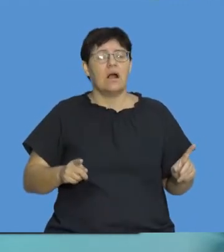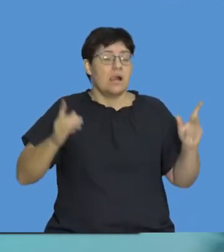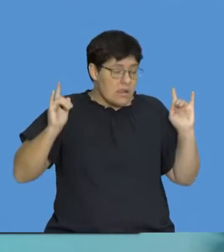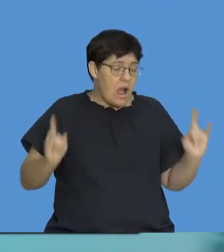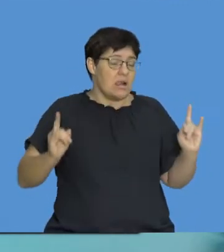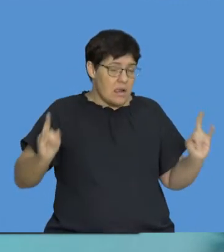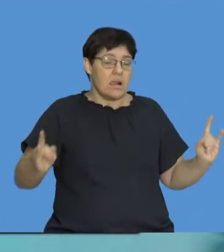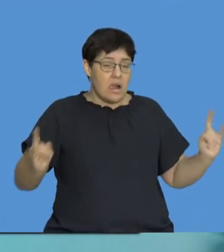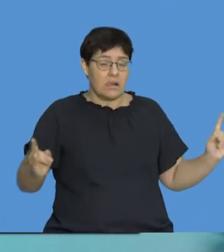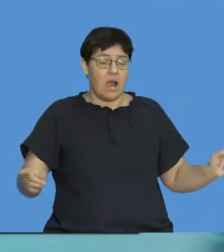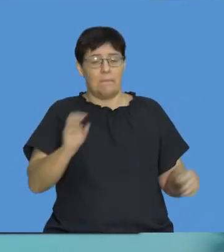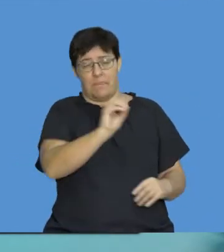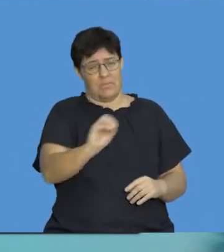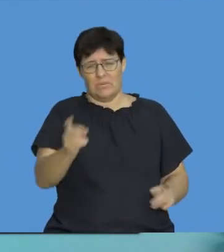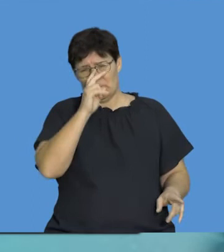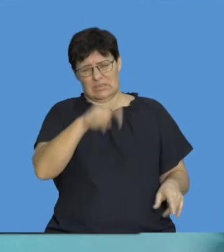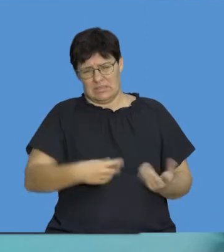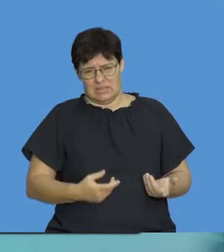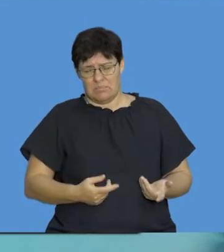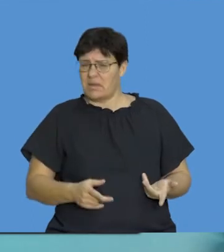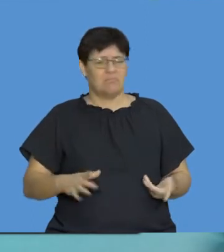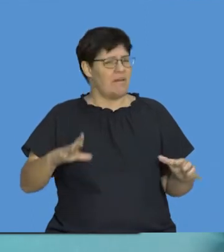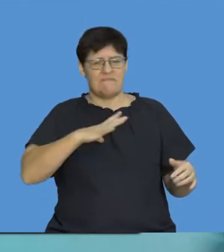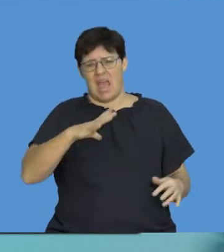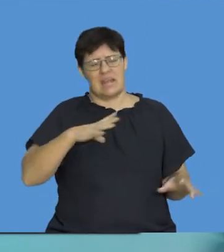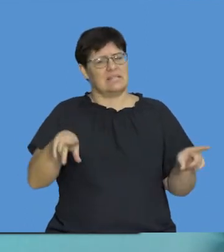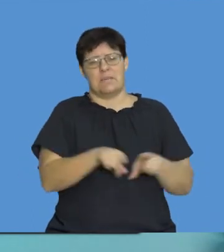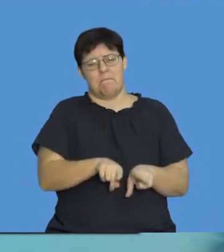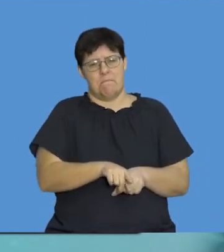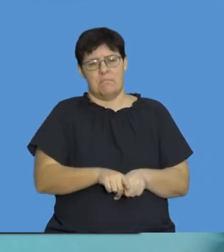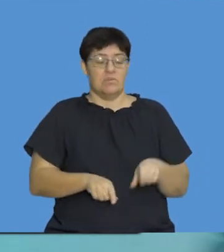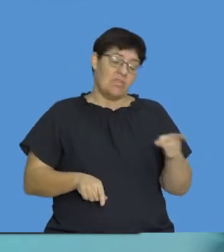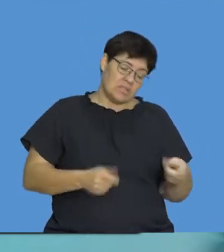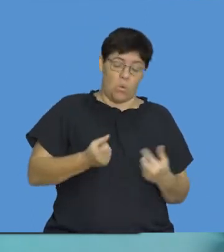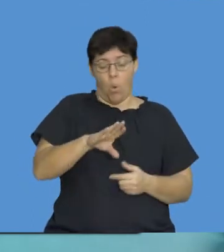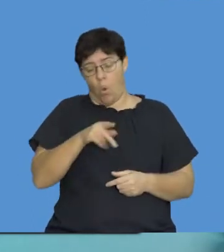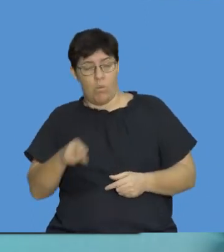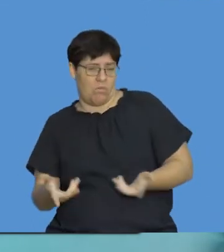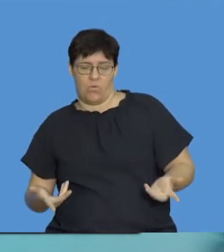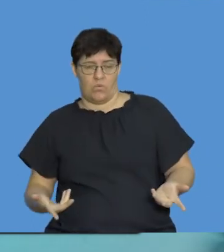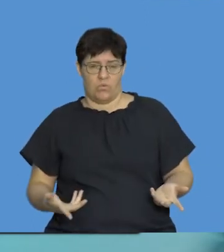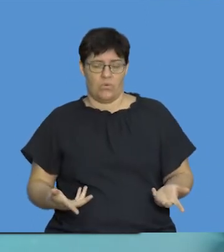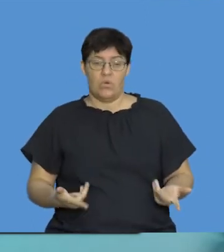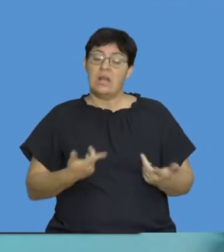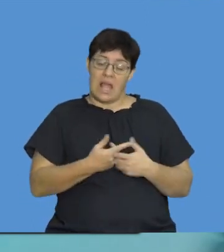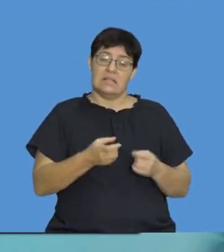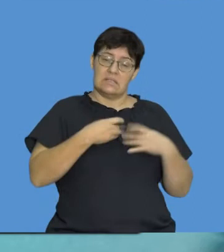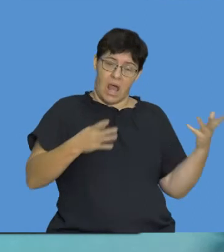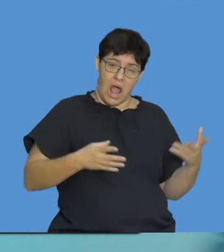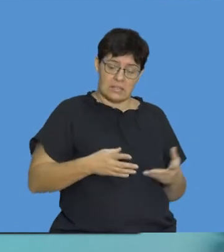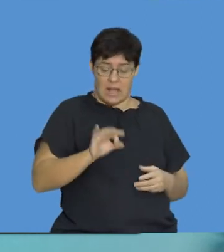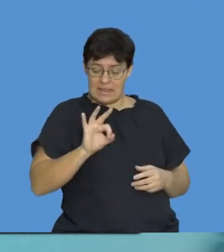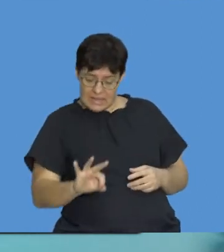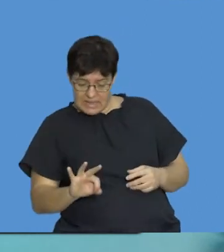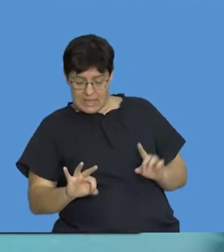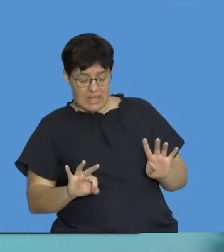lot of things down, right? It's still perfectly fine. It's an either-or situation. You can start with the trinomial, take each